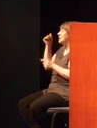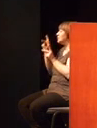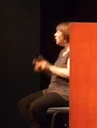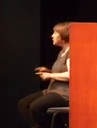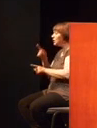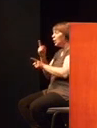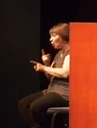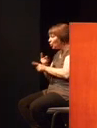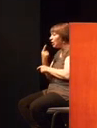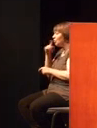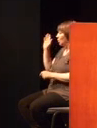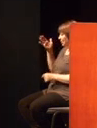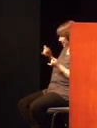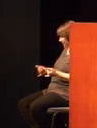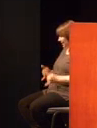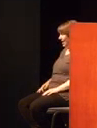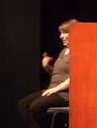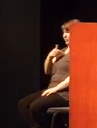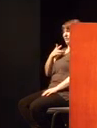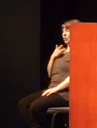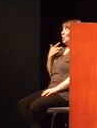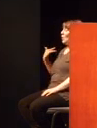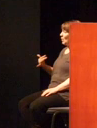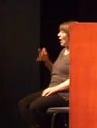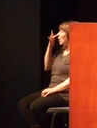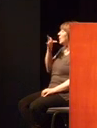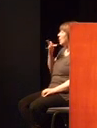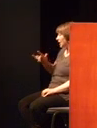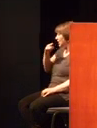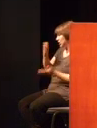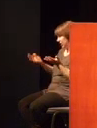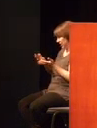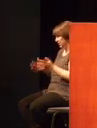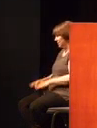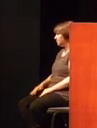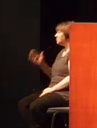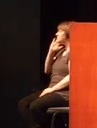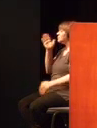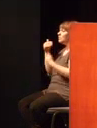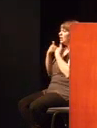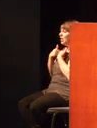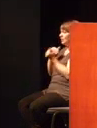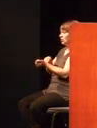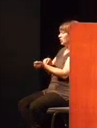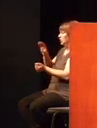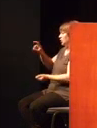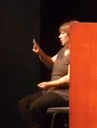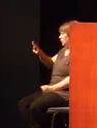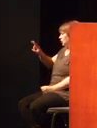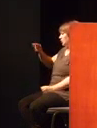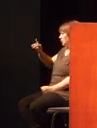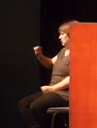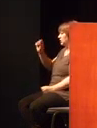believe that we're very fortunate to have Allie speak. I'm gonna have Dr. Curtis come in and talk about a few words before she comes up, but please